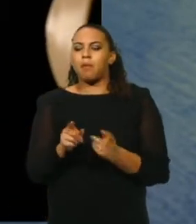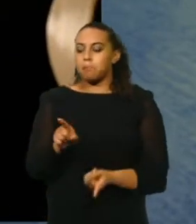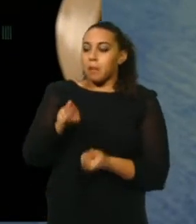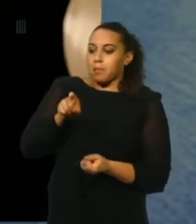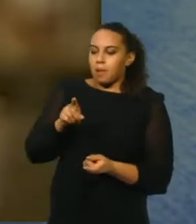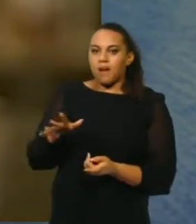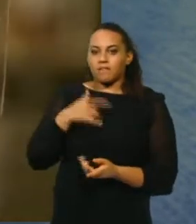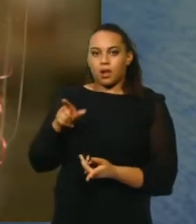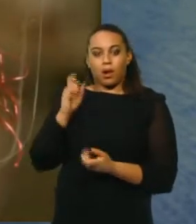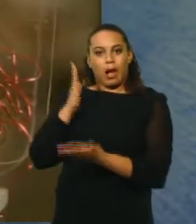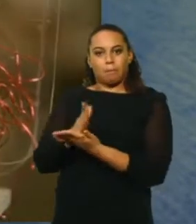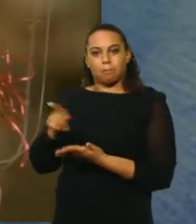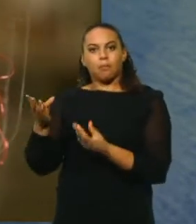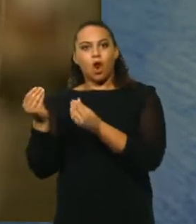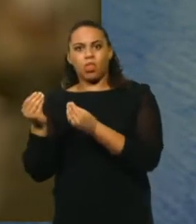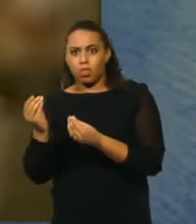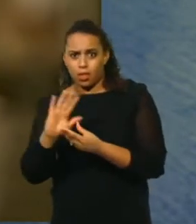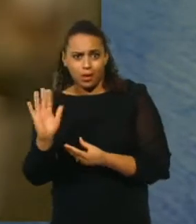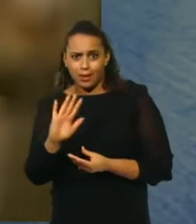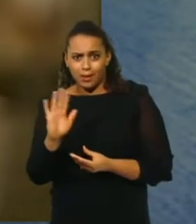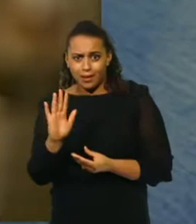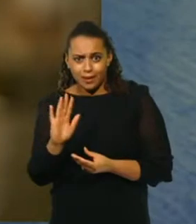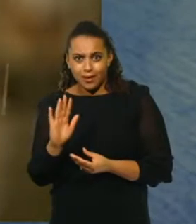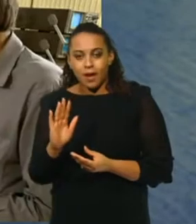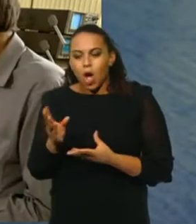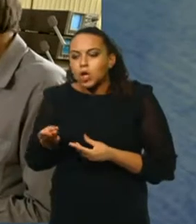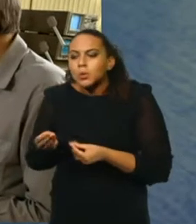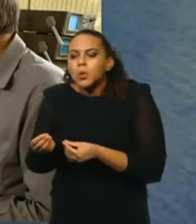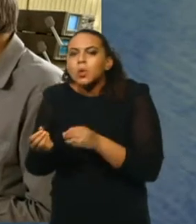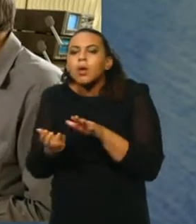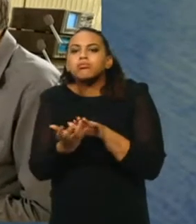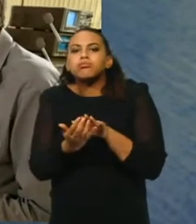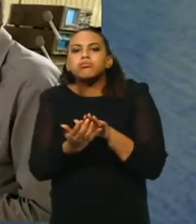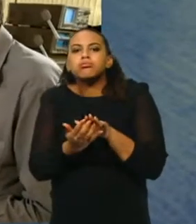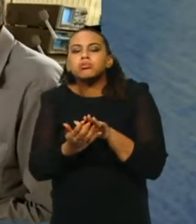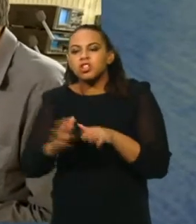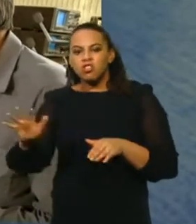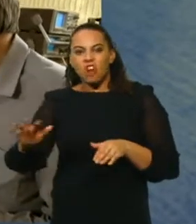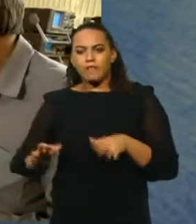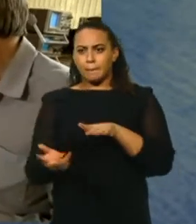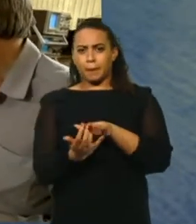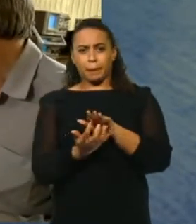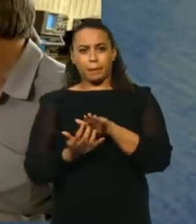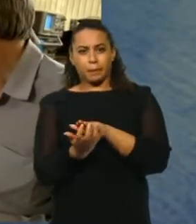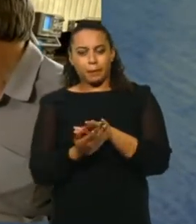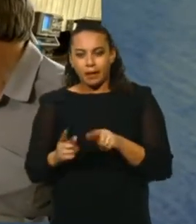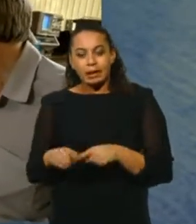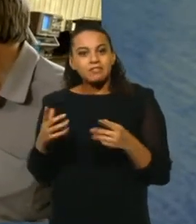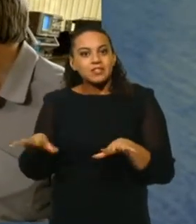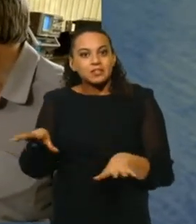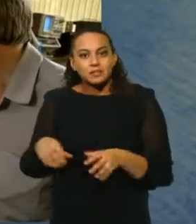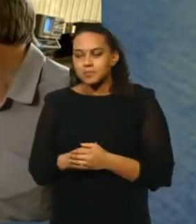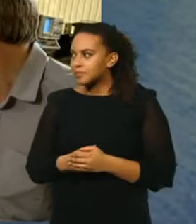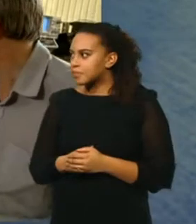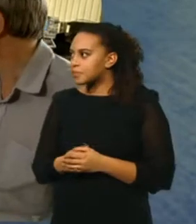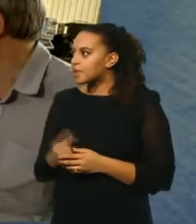vibrations, whereas smoother materials generate weak vibrations. So would you like to try another surface now? Yes, please. Let's Right, try we've got something a